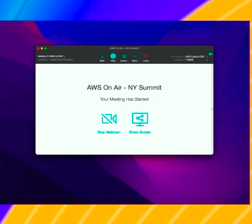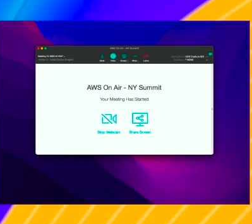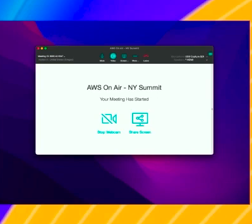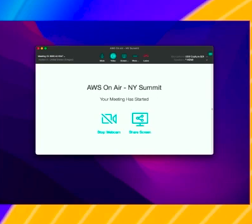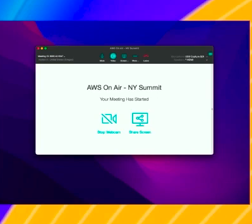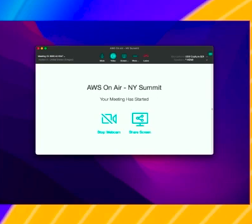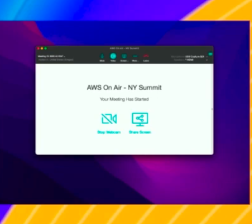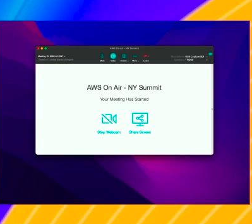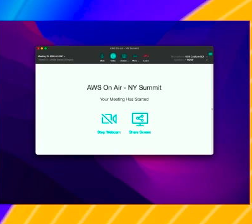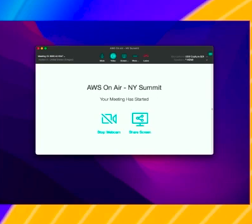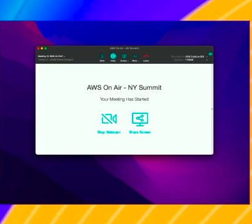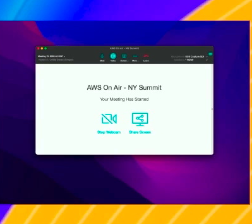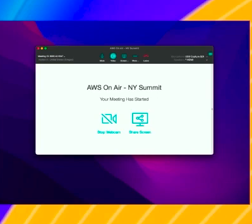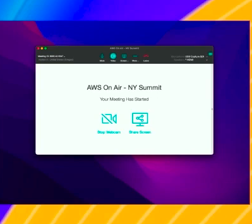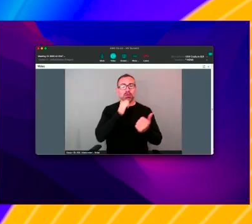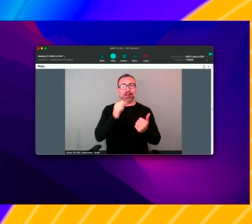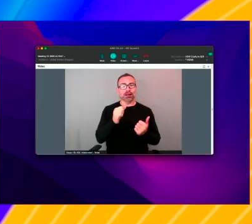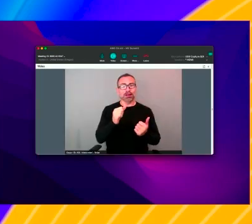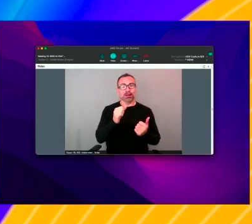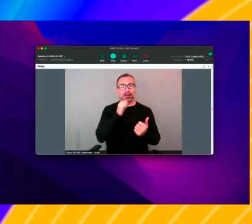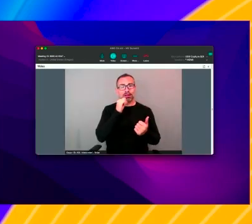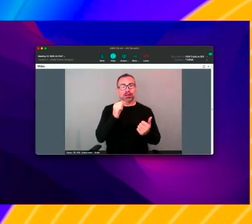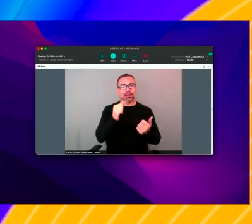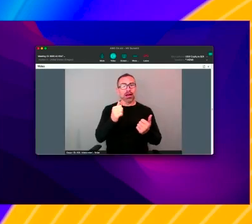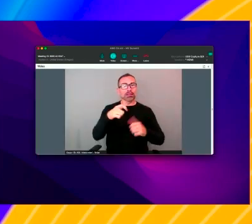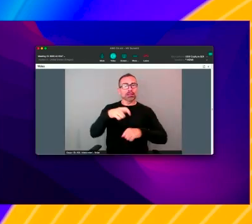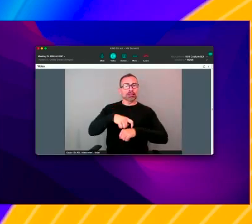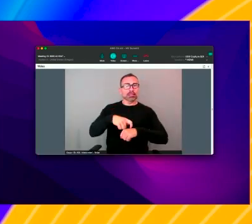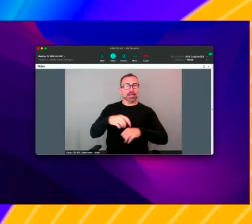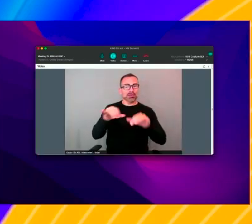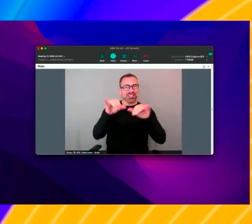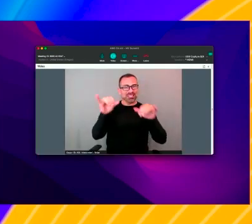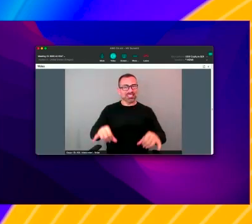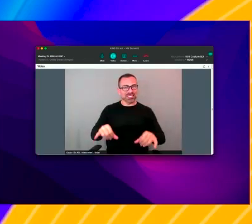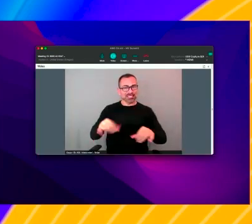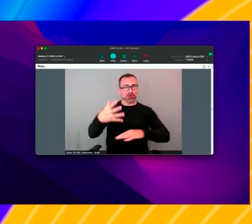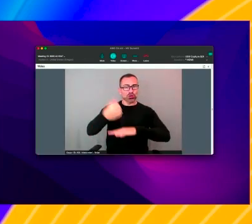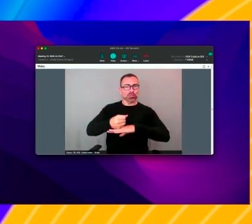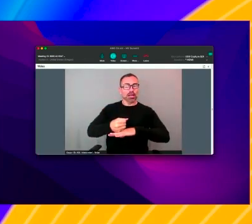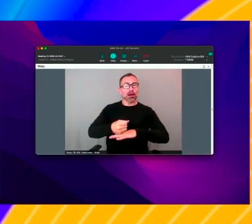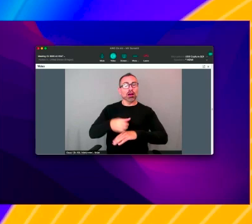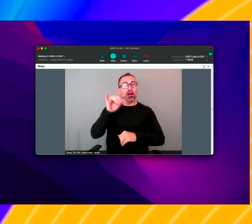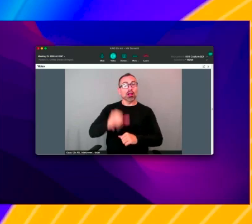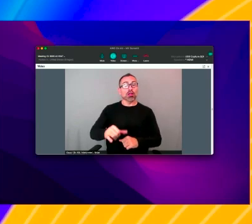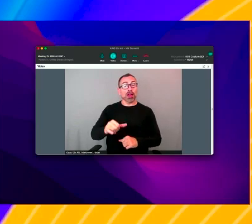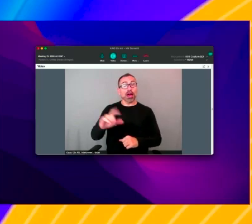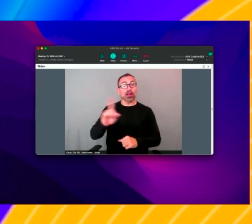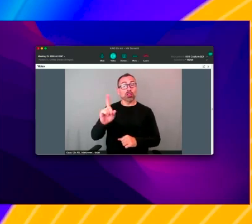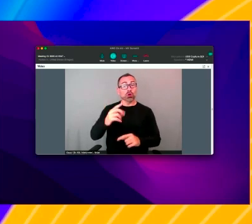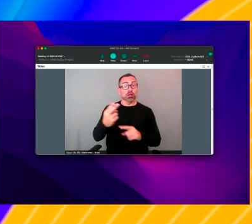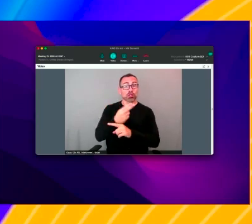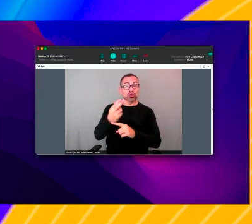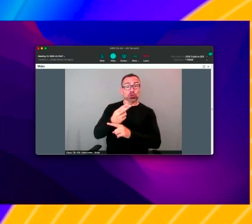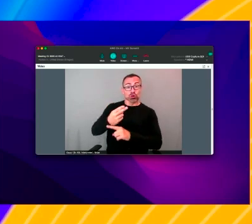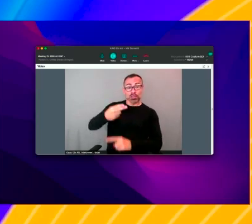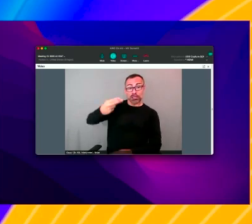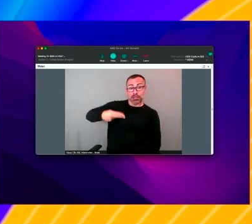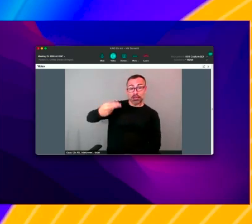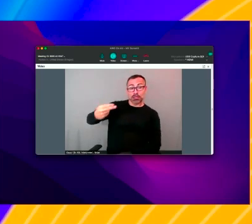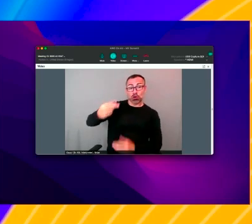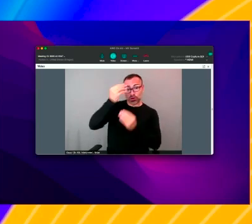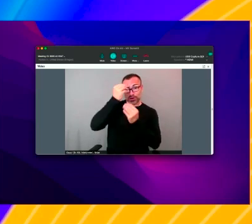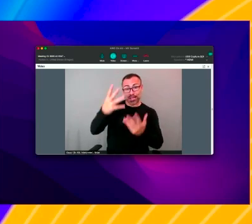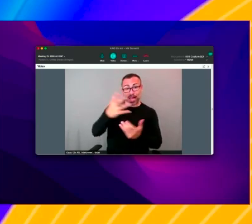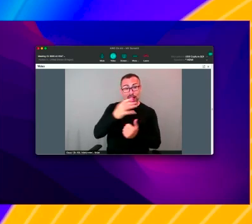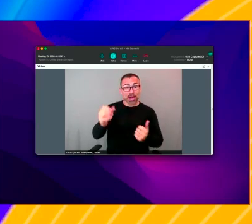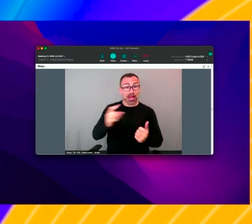Yeah. So that's where predictive maintenance really comes into place because it's using historical data as well as real-time data from